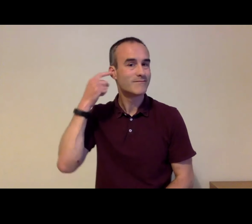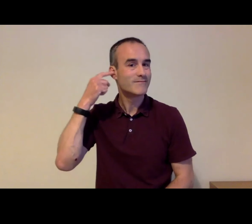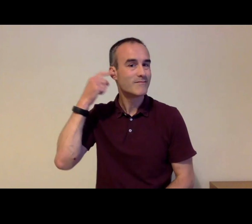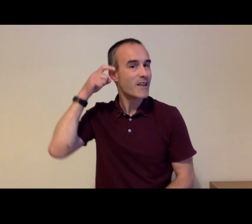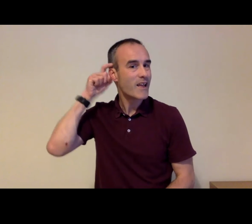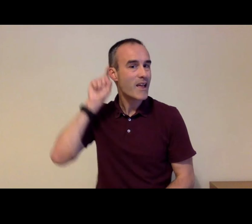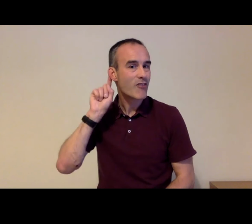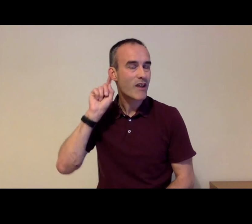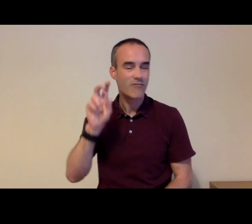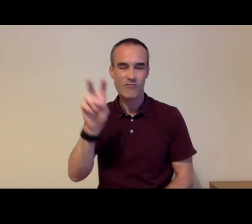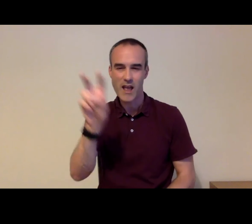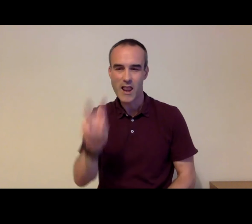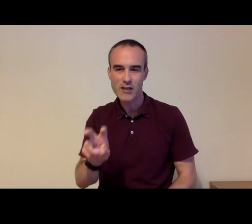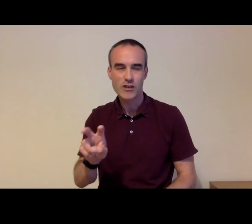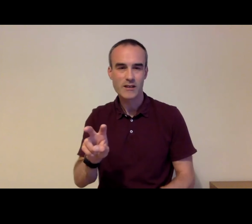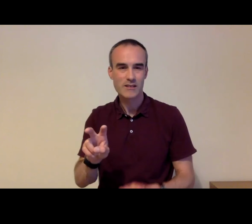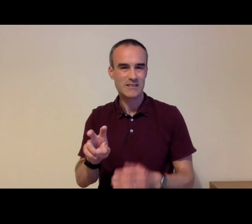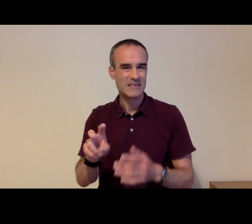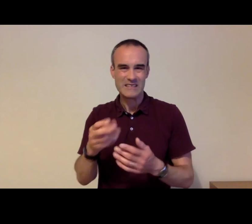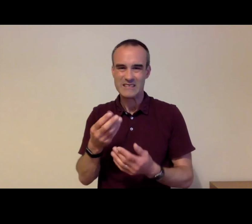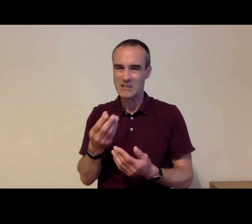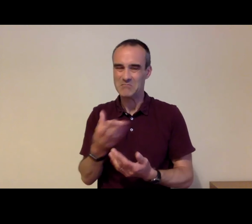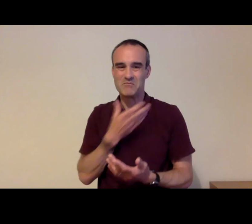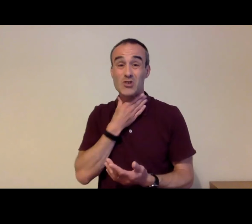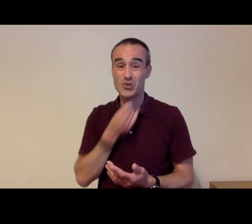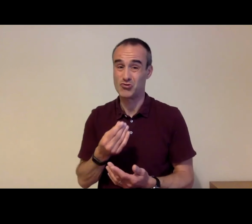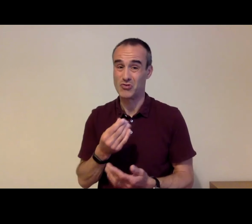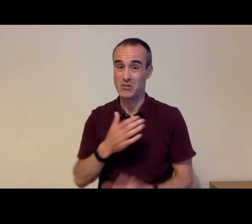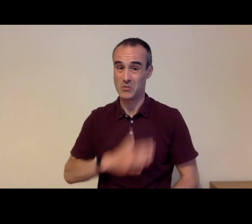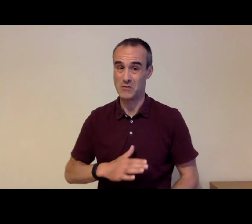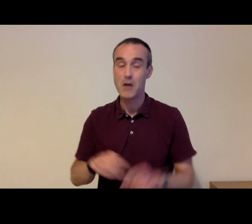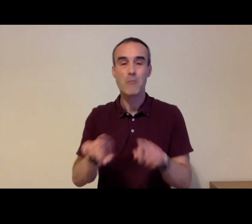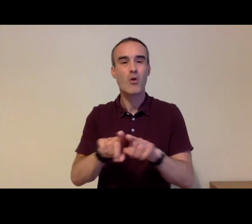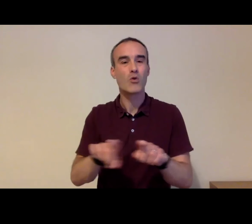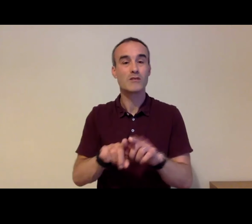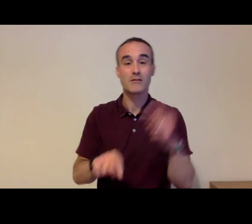have. But also I don't want to get an infection in my remaining ear.